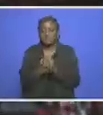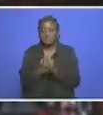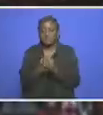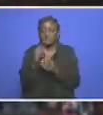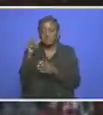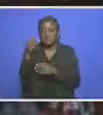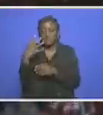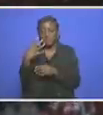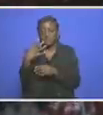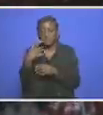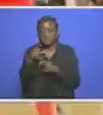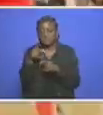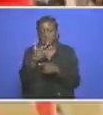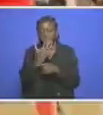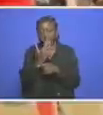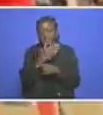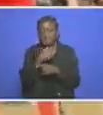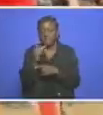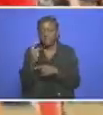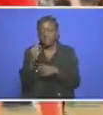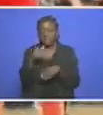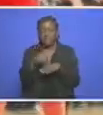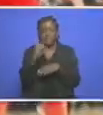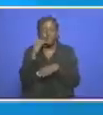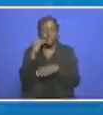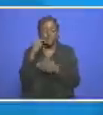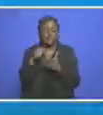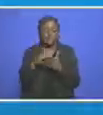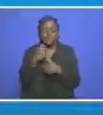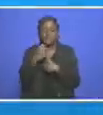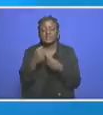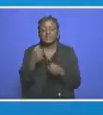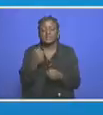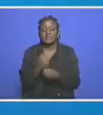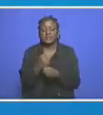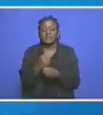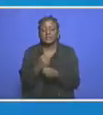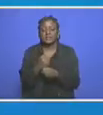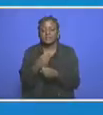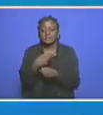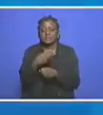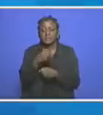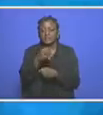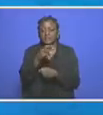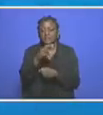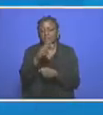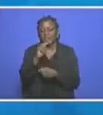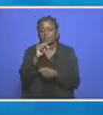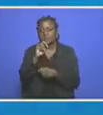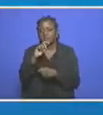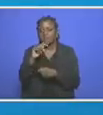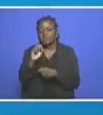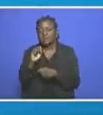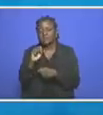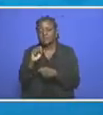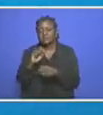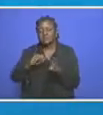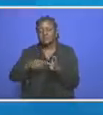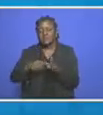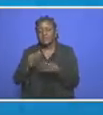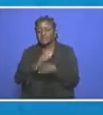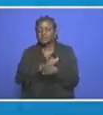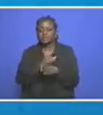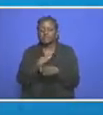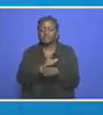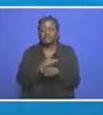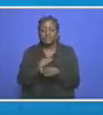the Sun went 15-1 at home this year. The Hornets getting a jump on training camp, having several current